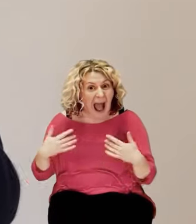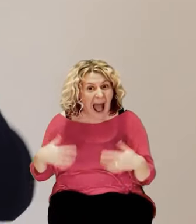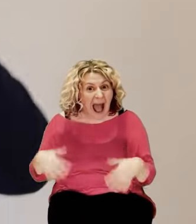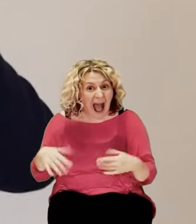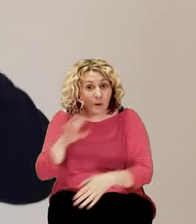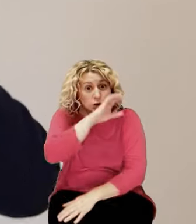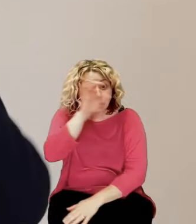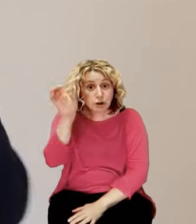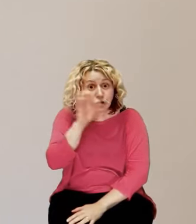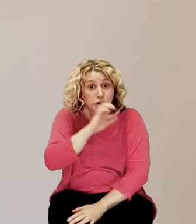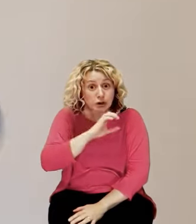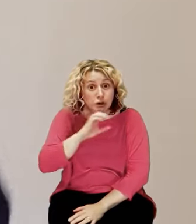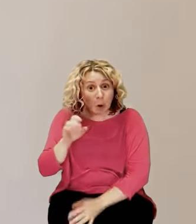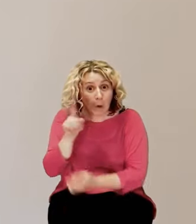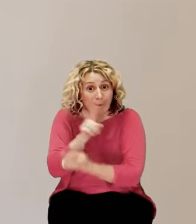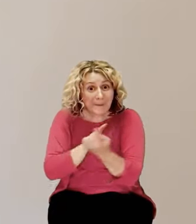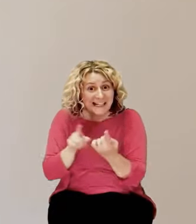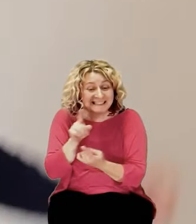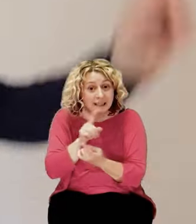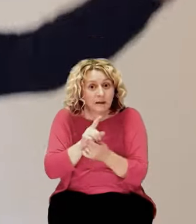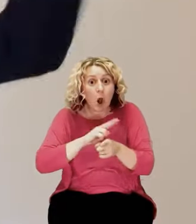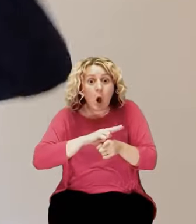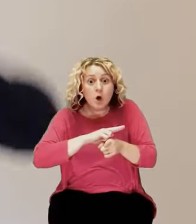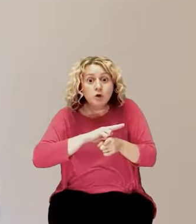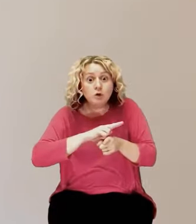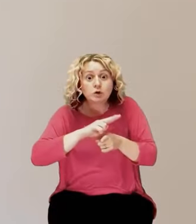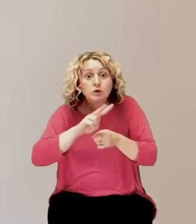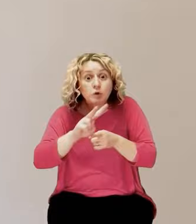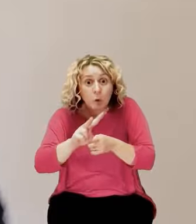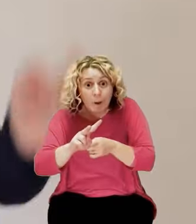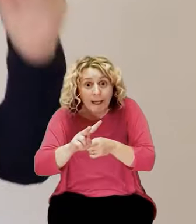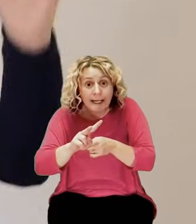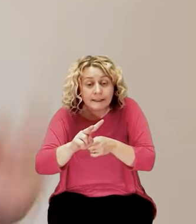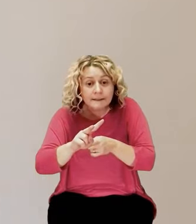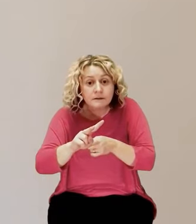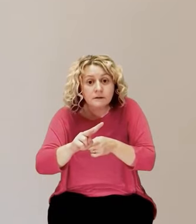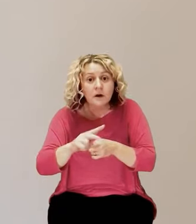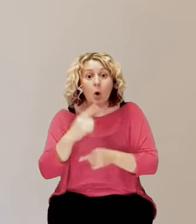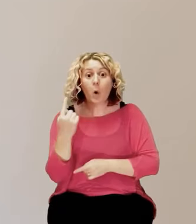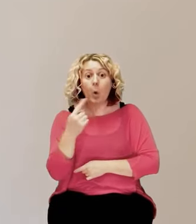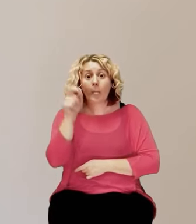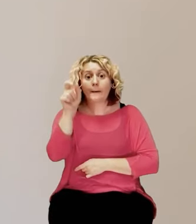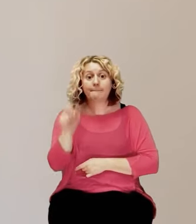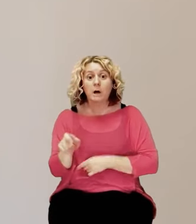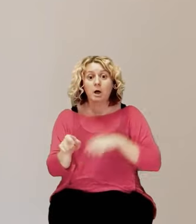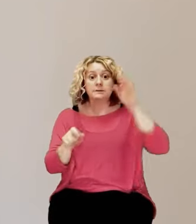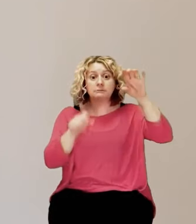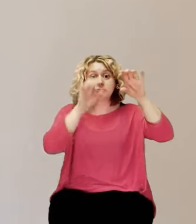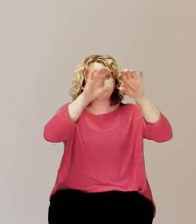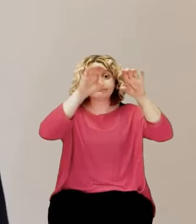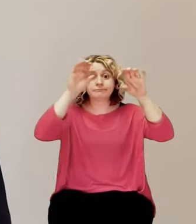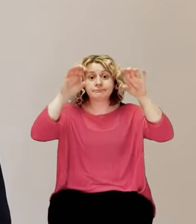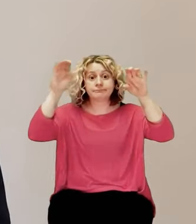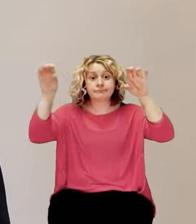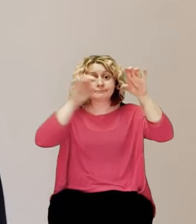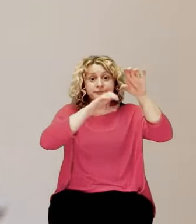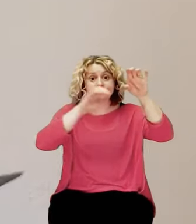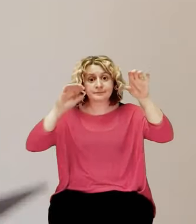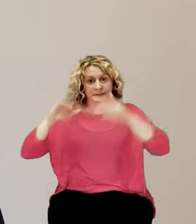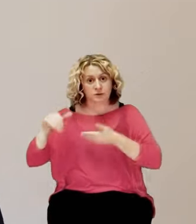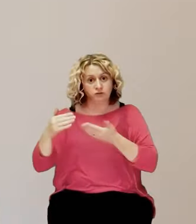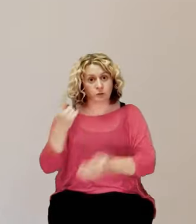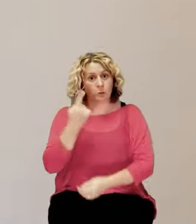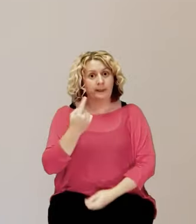I am telling you now, the following week, somebody else joined the call, 20 or 30 boys in, new boys say something about